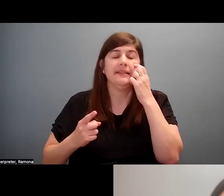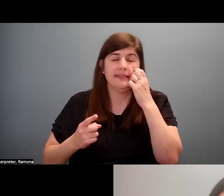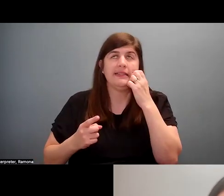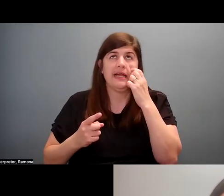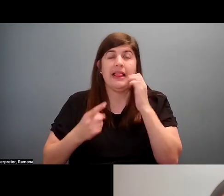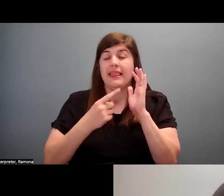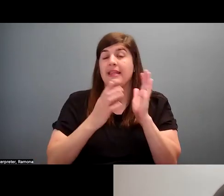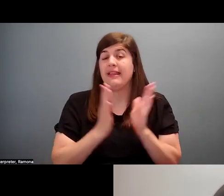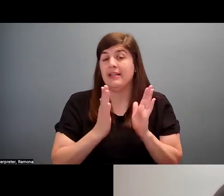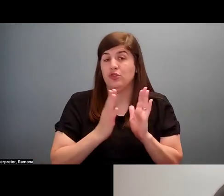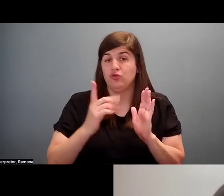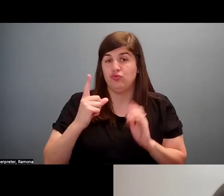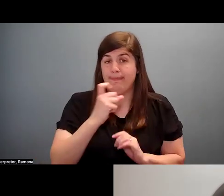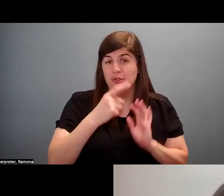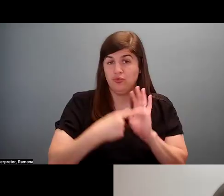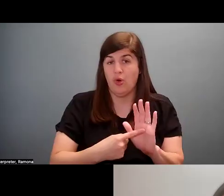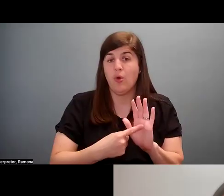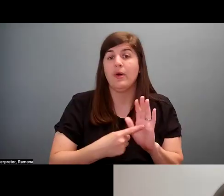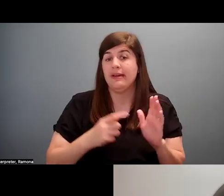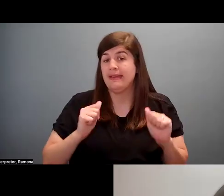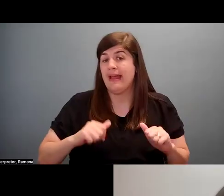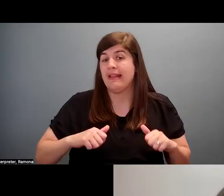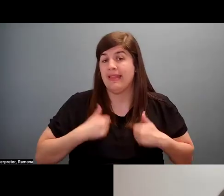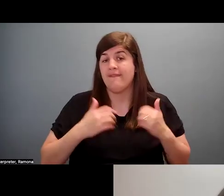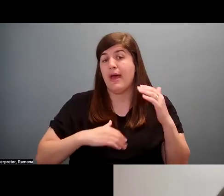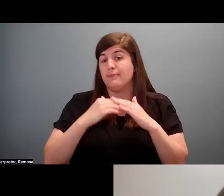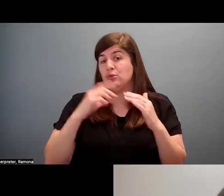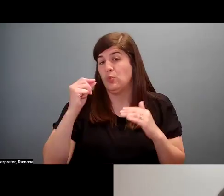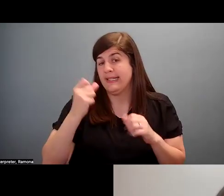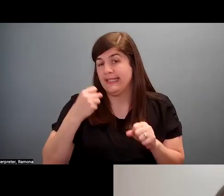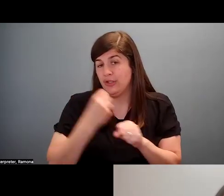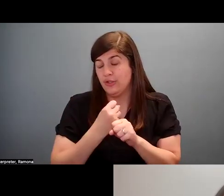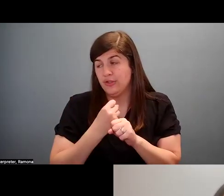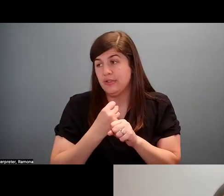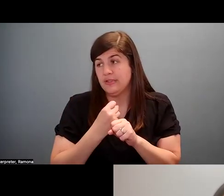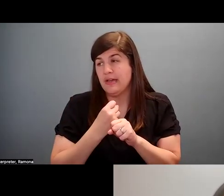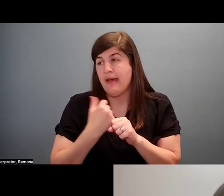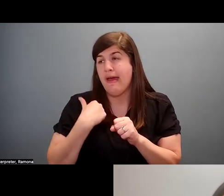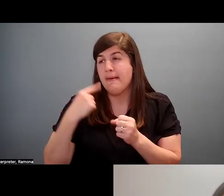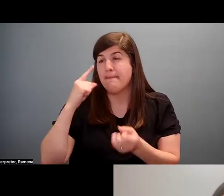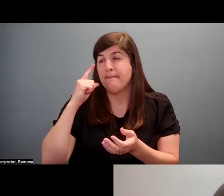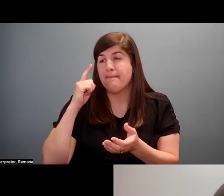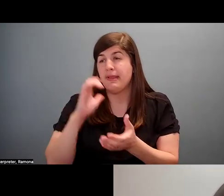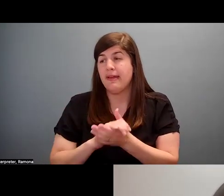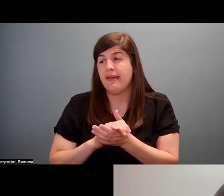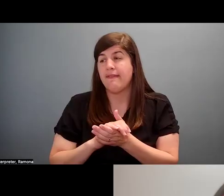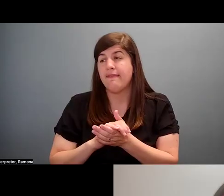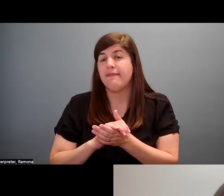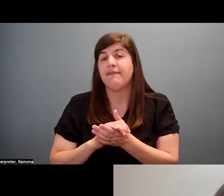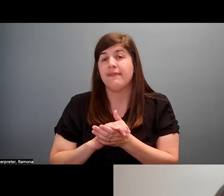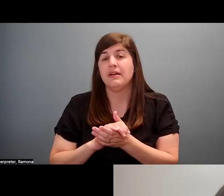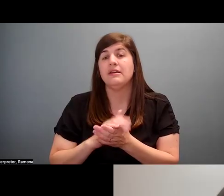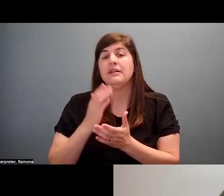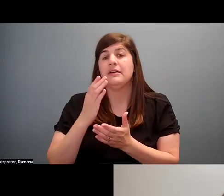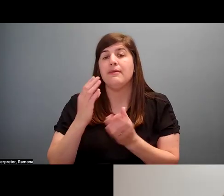showed right at the beginning, the Hawaiian shrimp, they can live up to 20 years. Hmm. I believe that little marsh grass